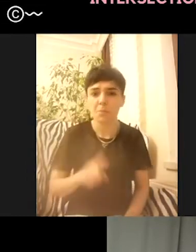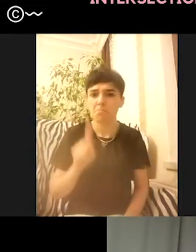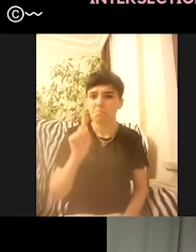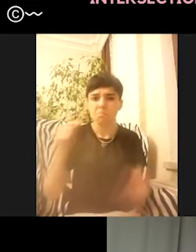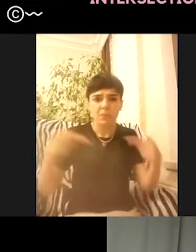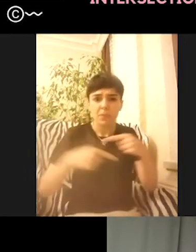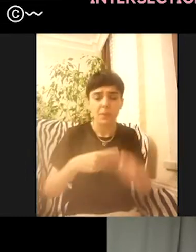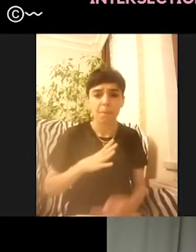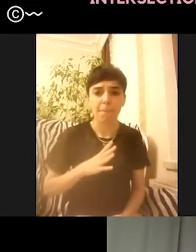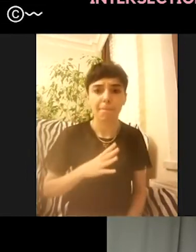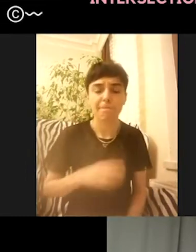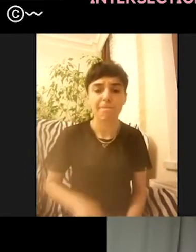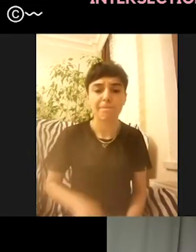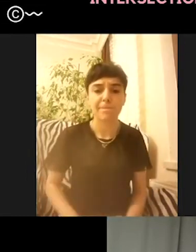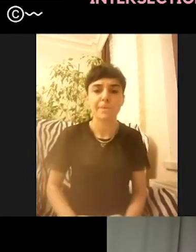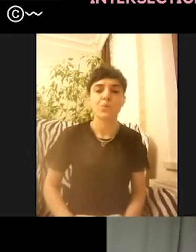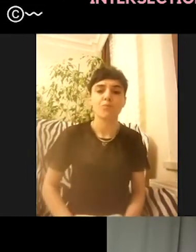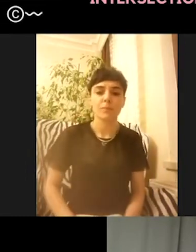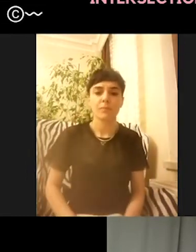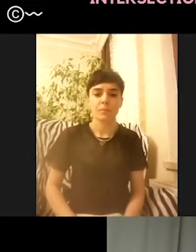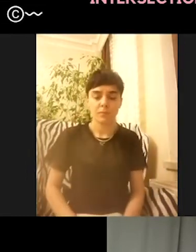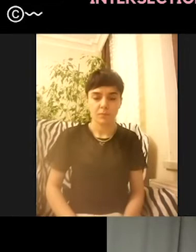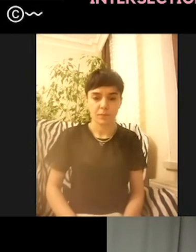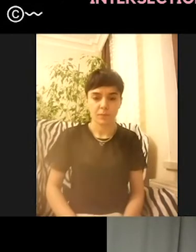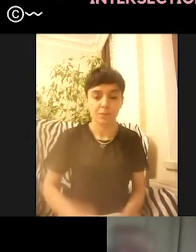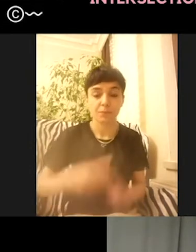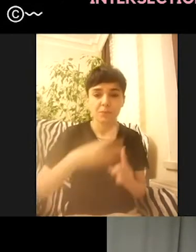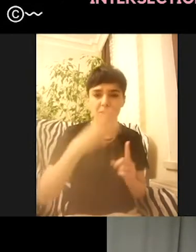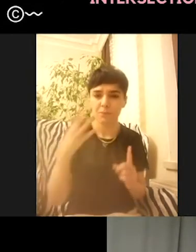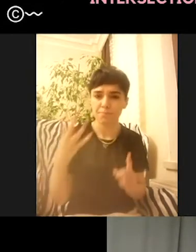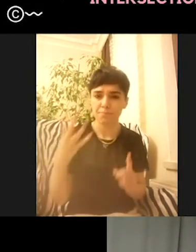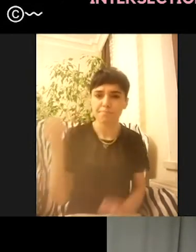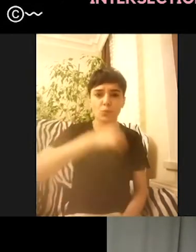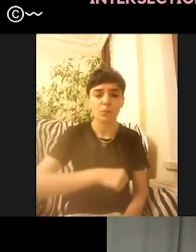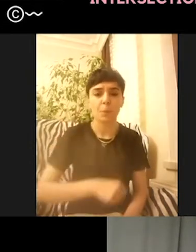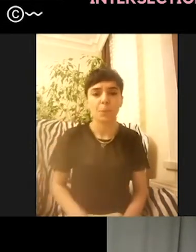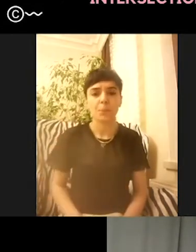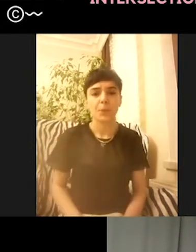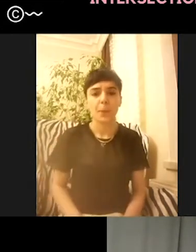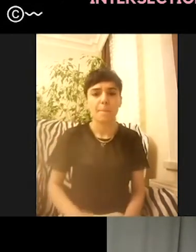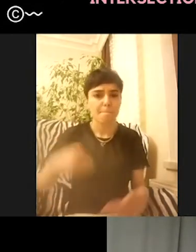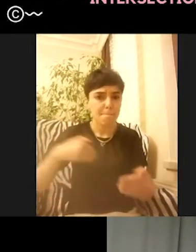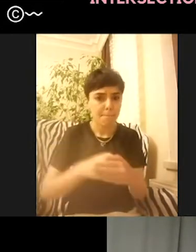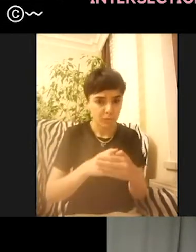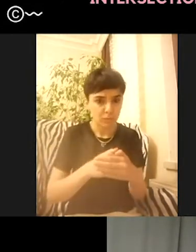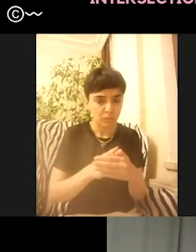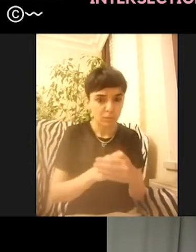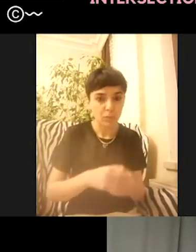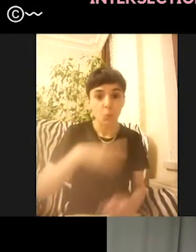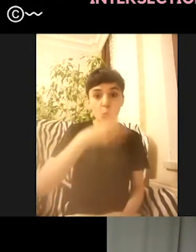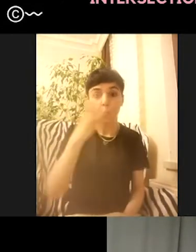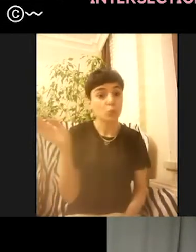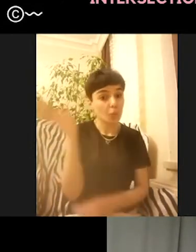phobic. So during the football match, they go down the field and open the rainbow flag. So would you consider Turkey as a part of the